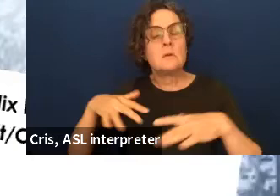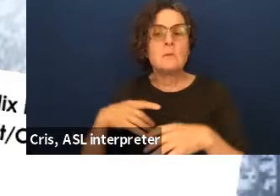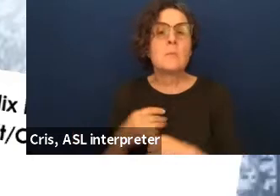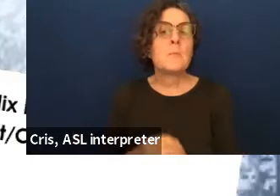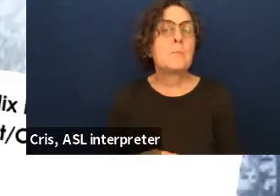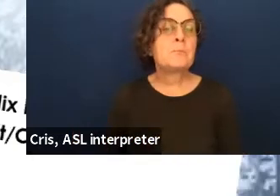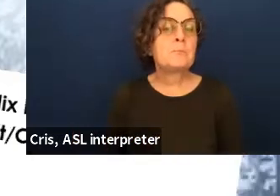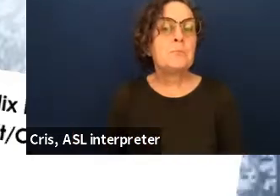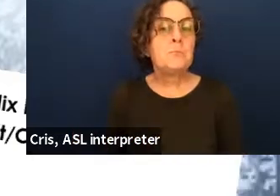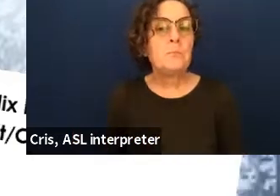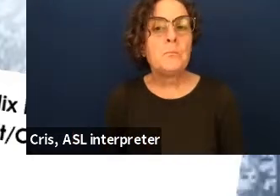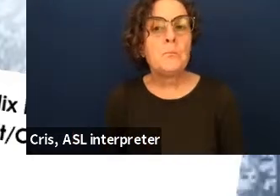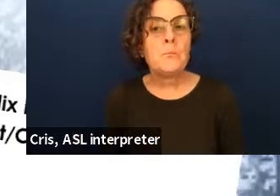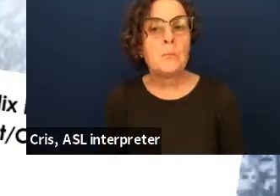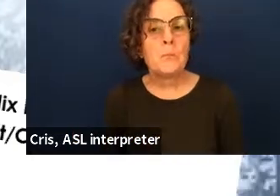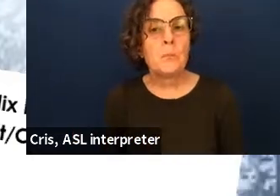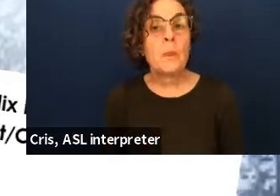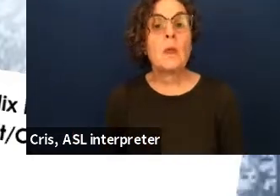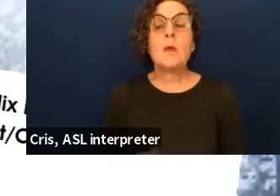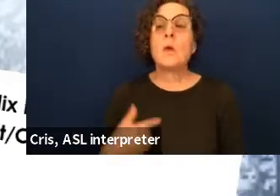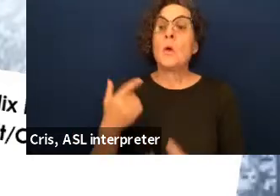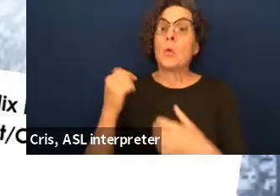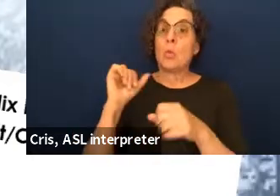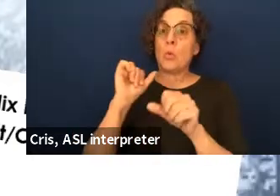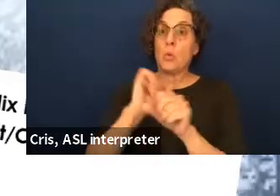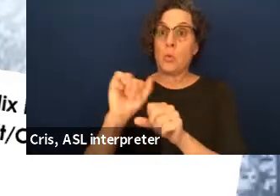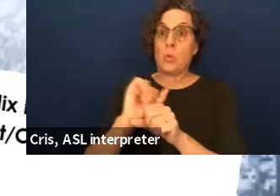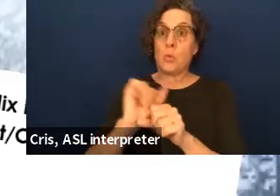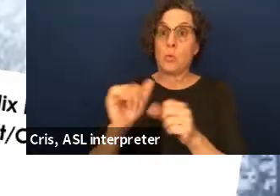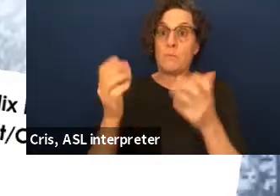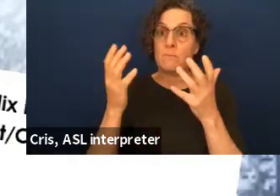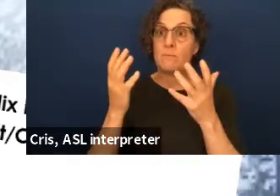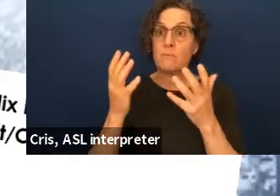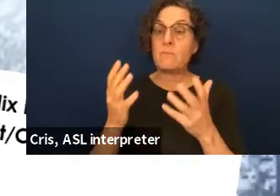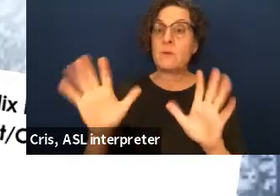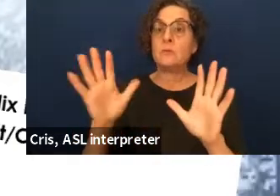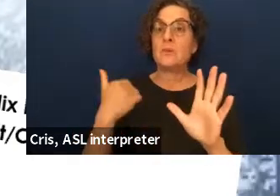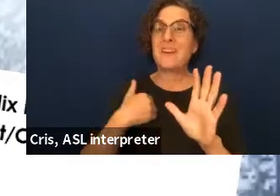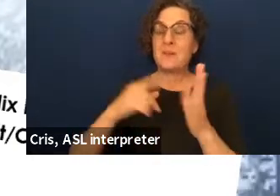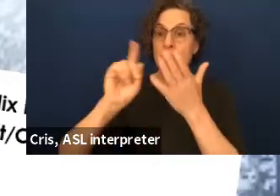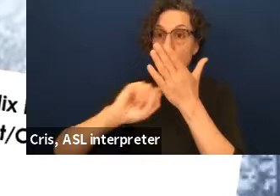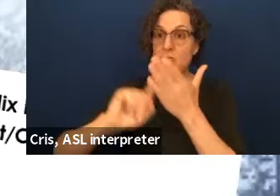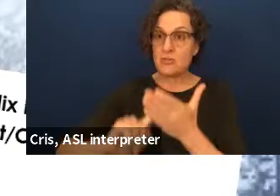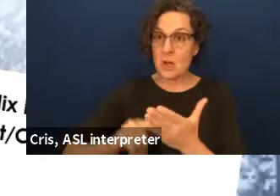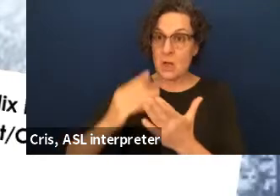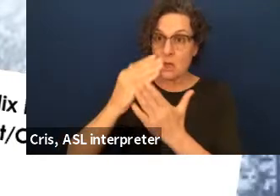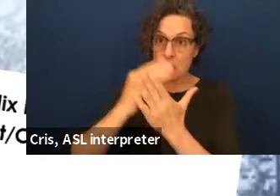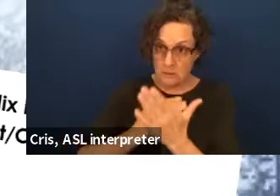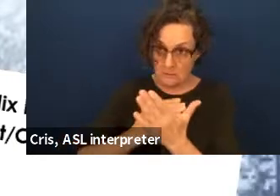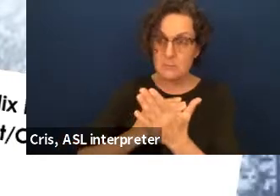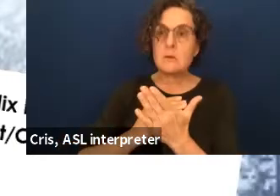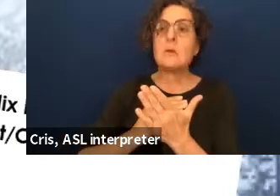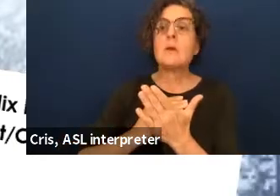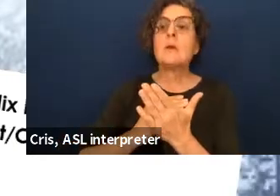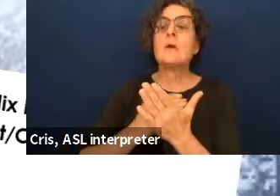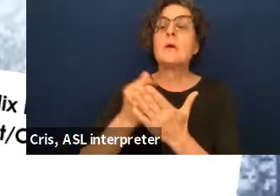When all of the work is performed, we have a final checklist, which then